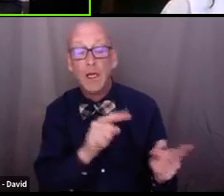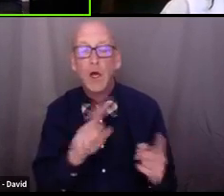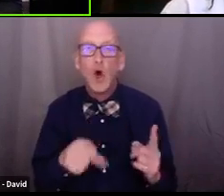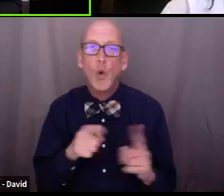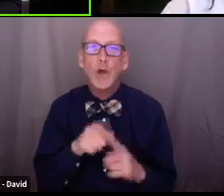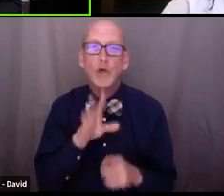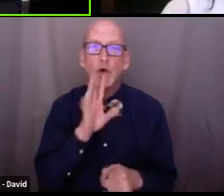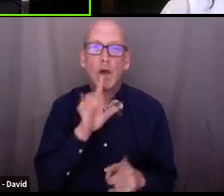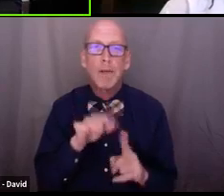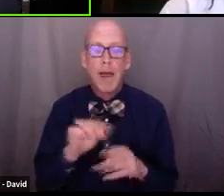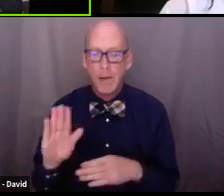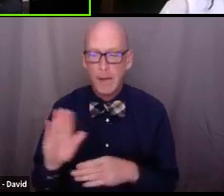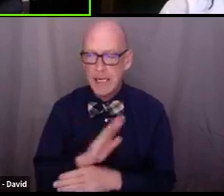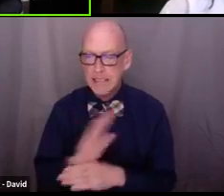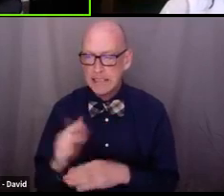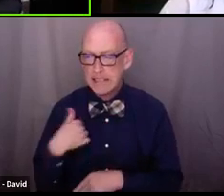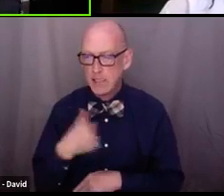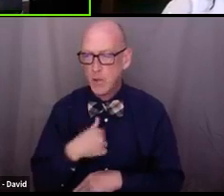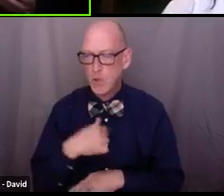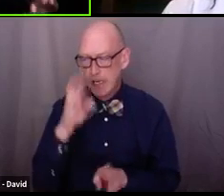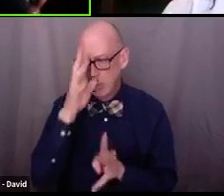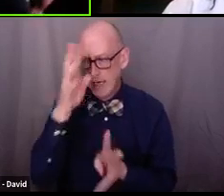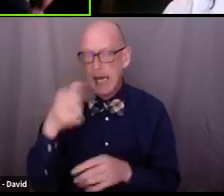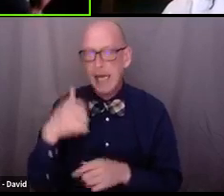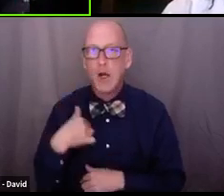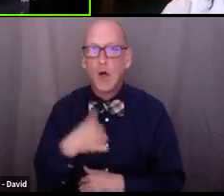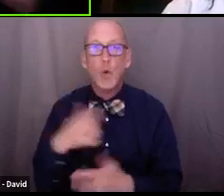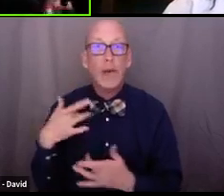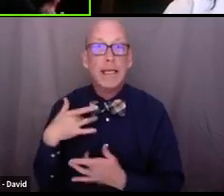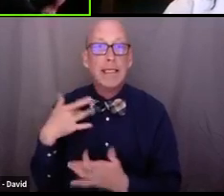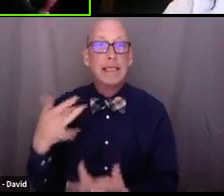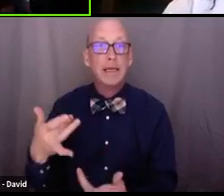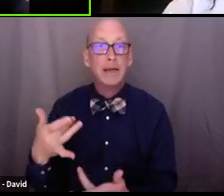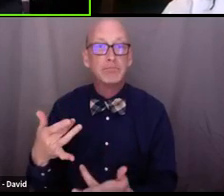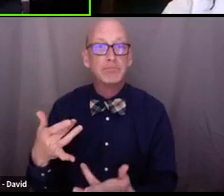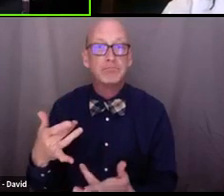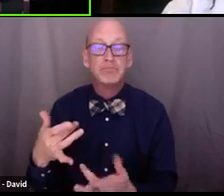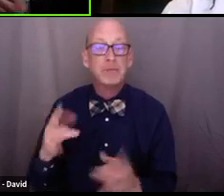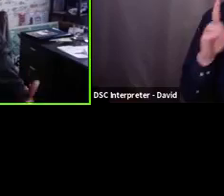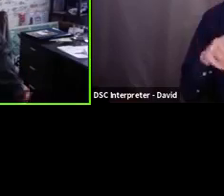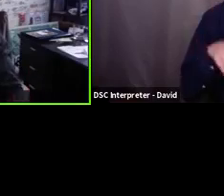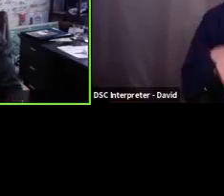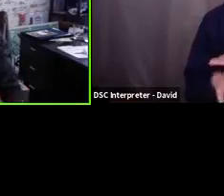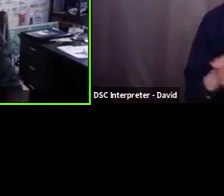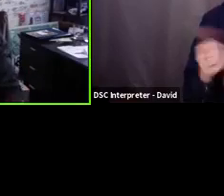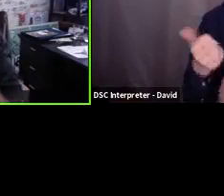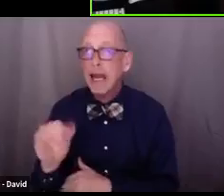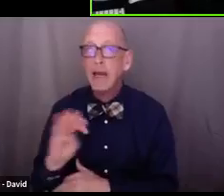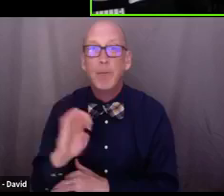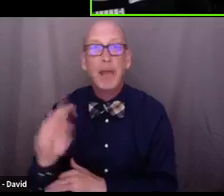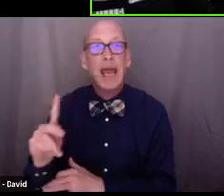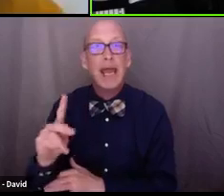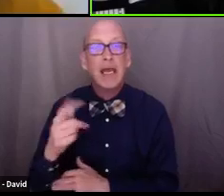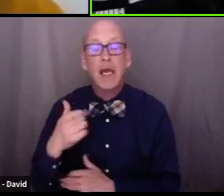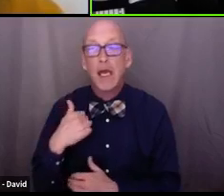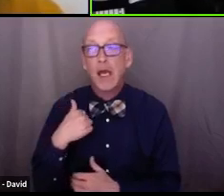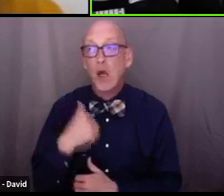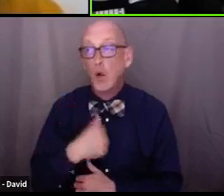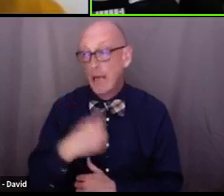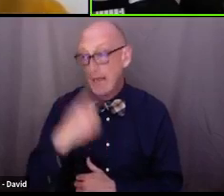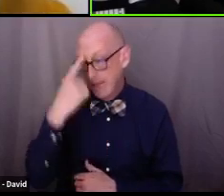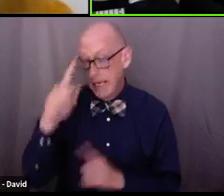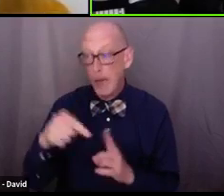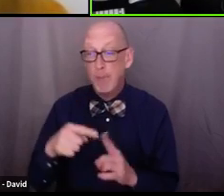in, we just typically go open a bank account at any bank, you know, not necessarily thinking about why we're opening a bank account